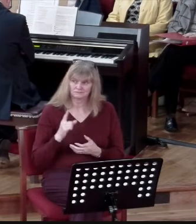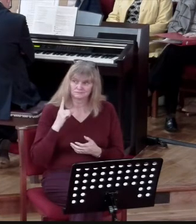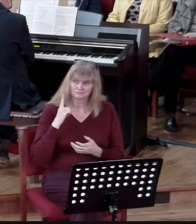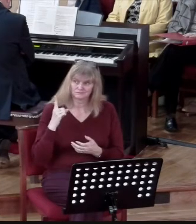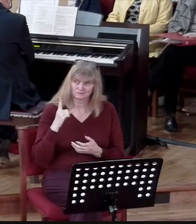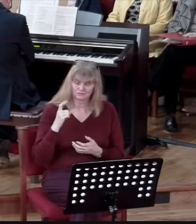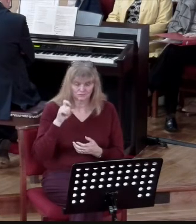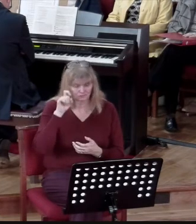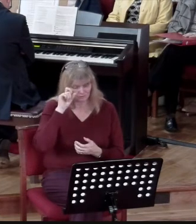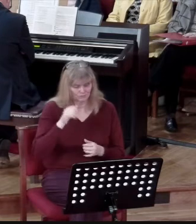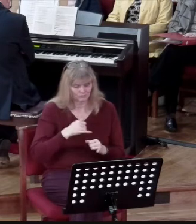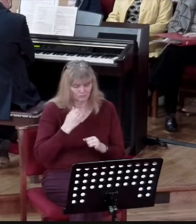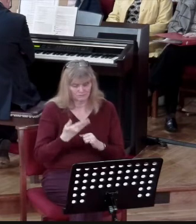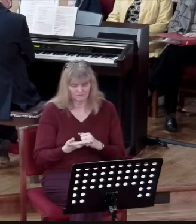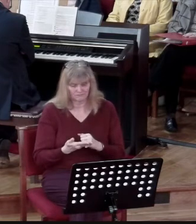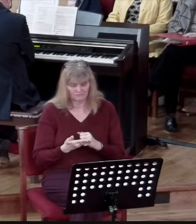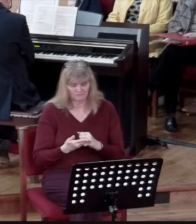from the beginning.